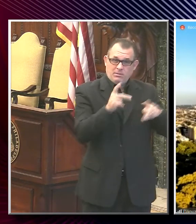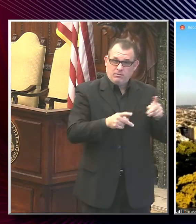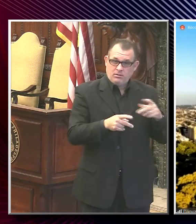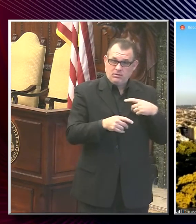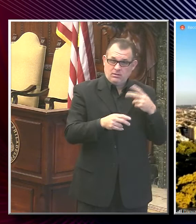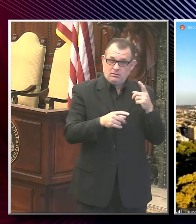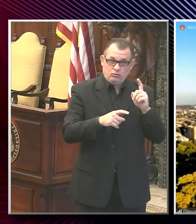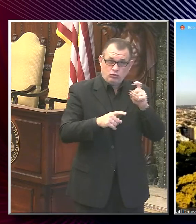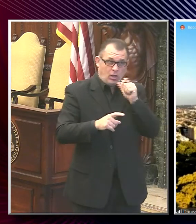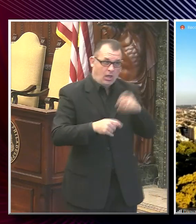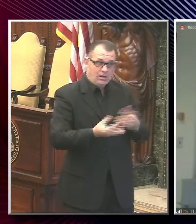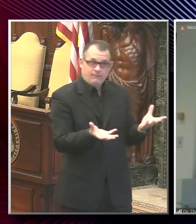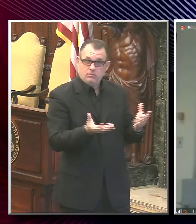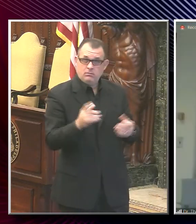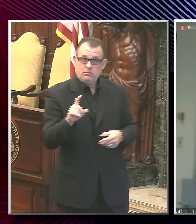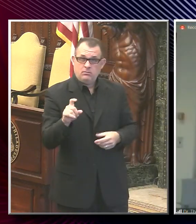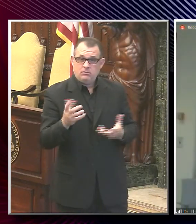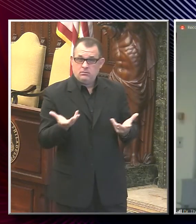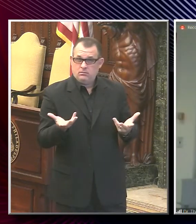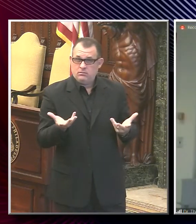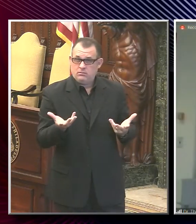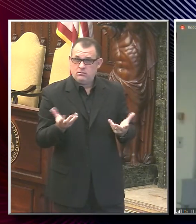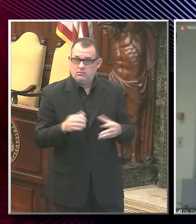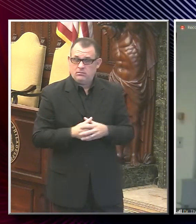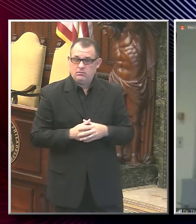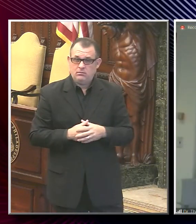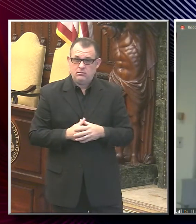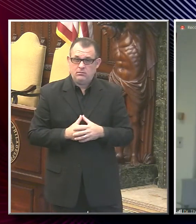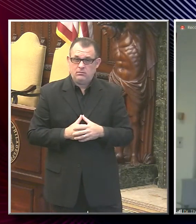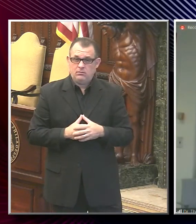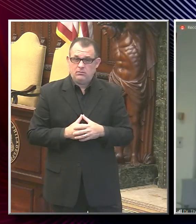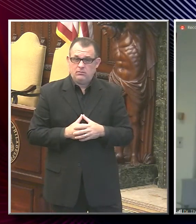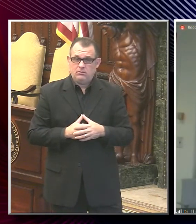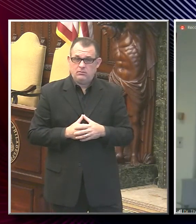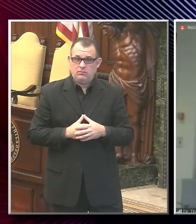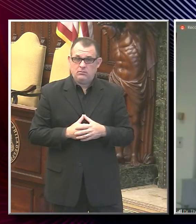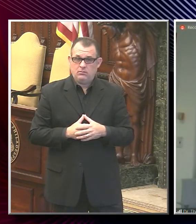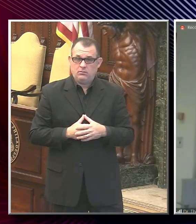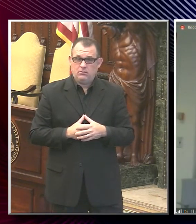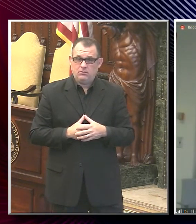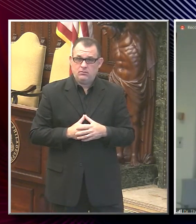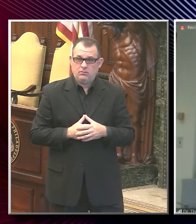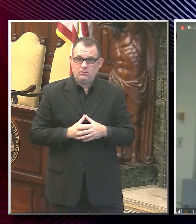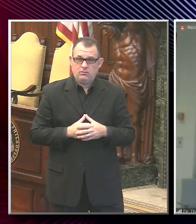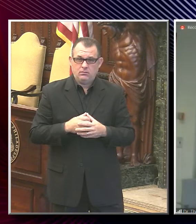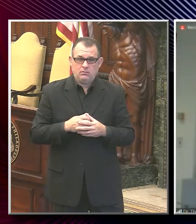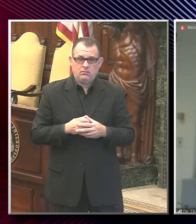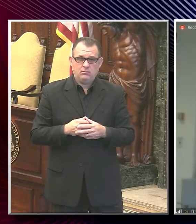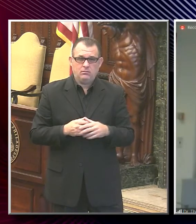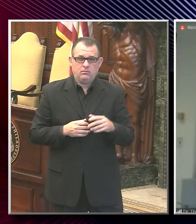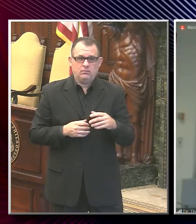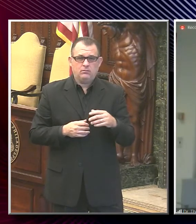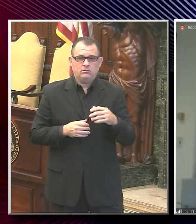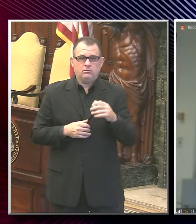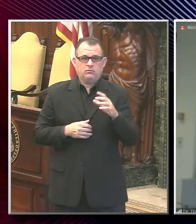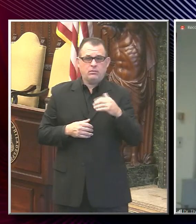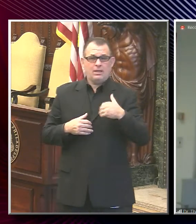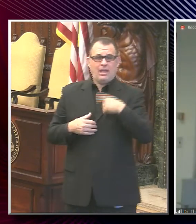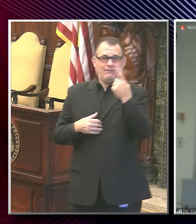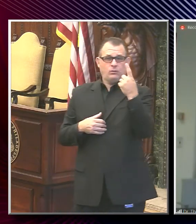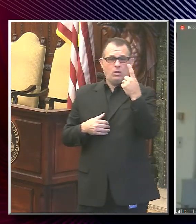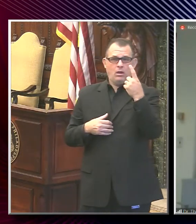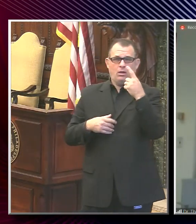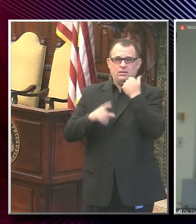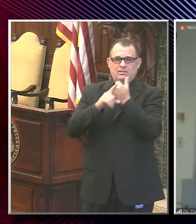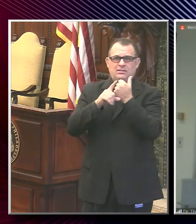give them to people? No, I'm not sure which one you have, and I'm not sure if they vary, but the one that I have is a 2-ply.